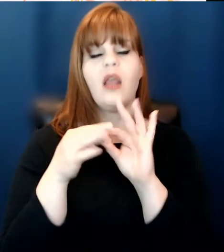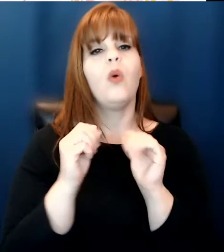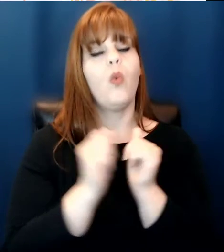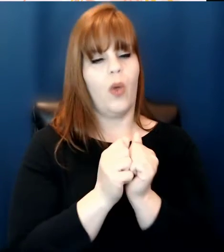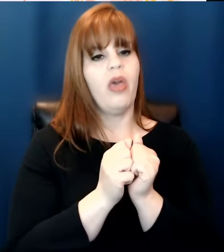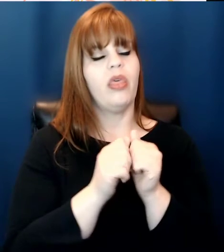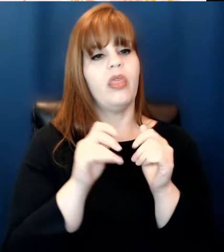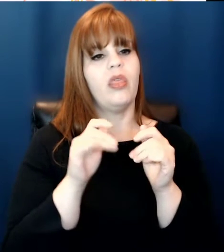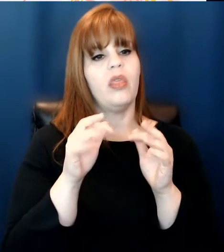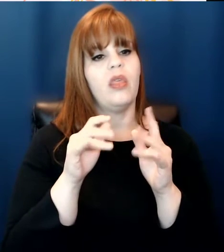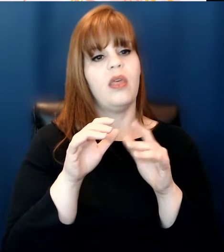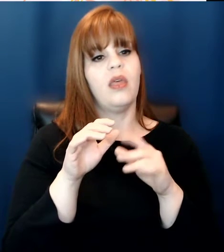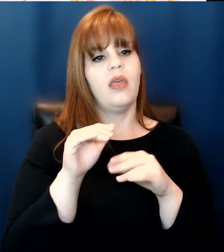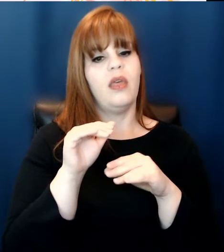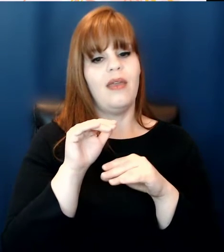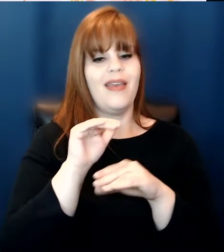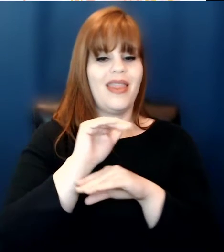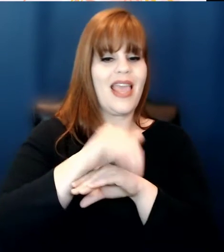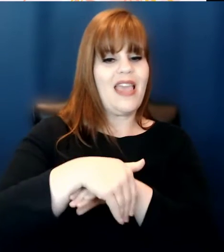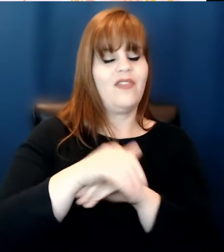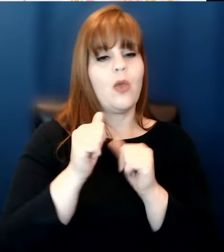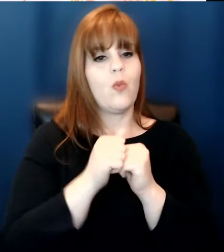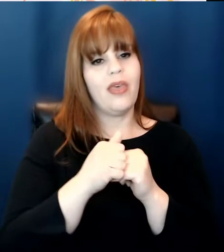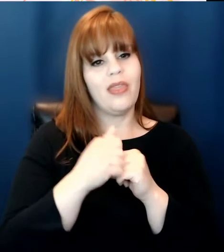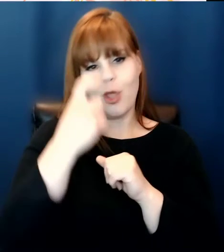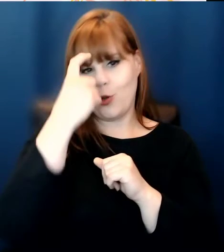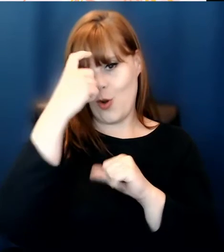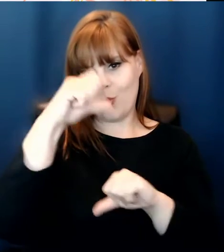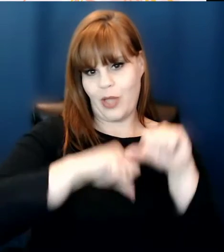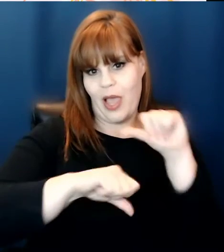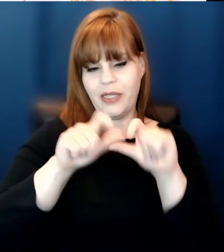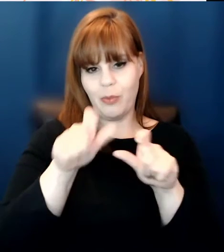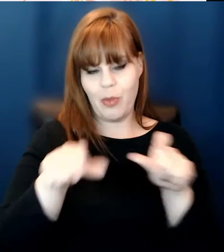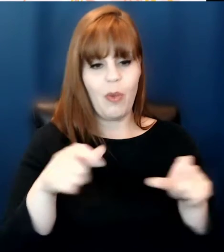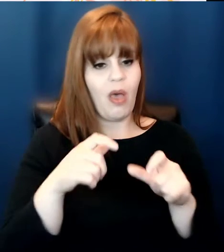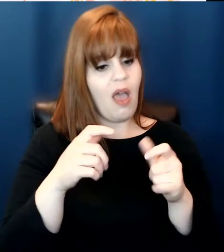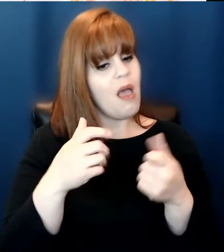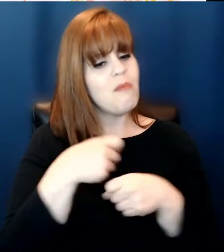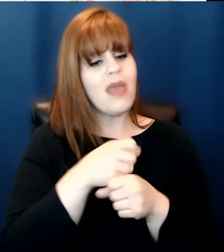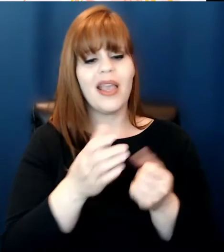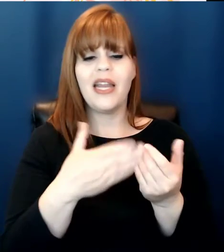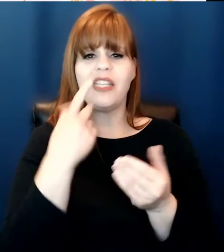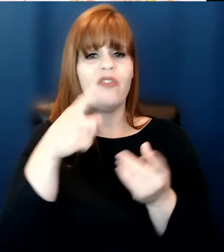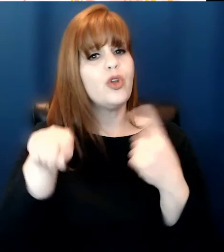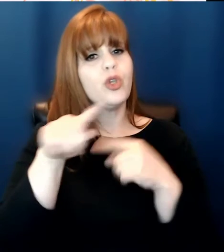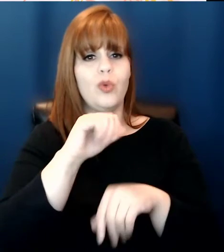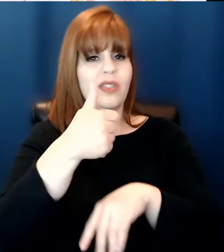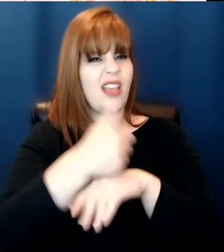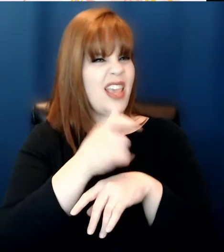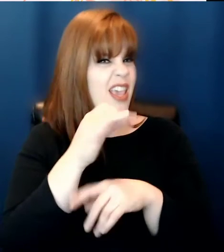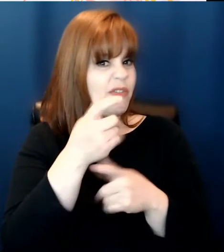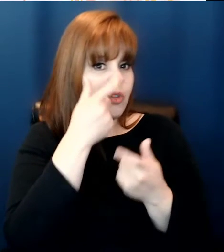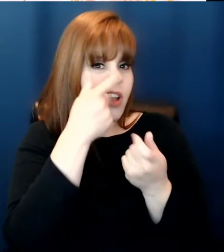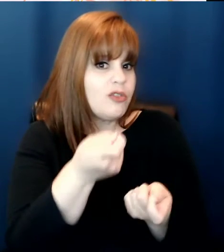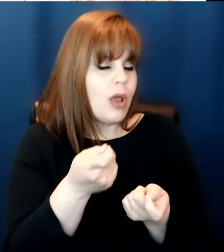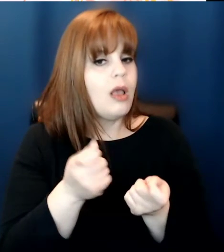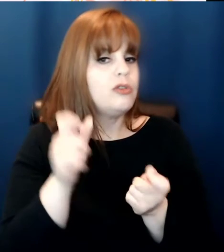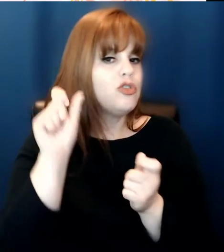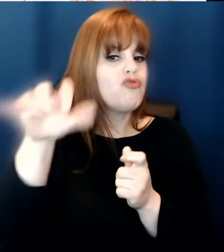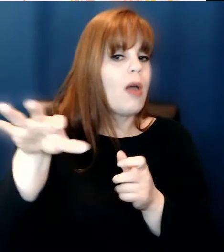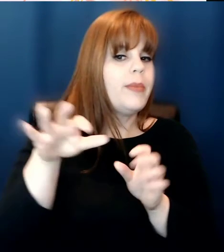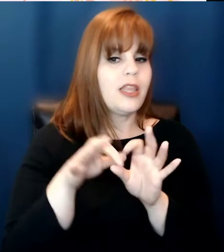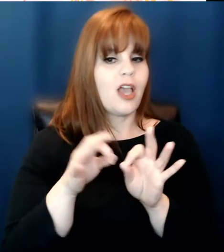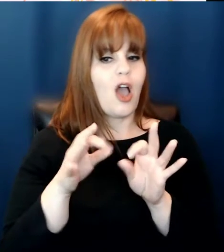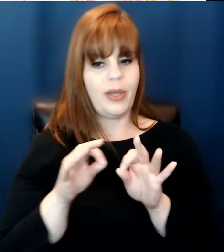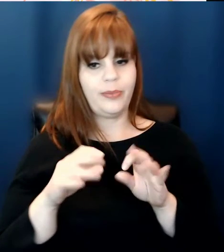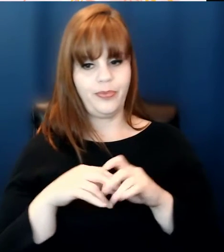with the Evening with Neuroscience people and make it super easy for you to get set up if that's of interest. So drop